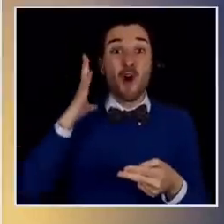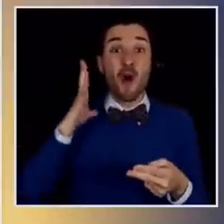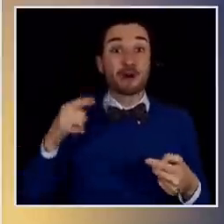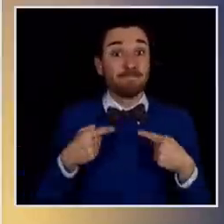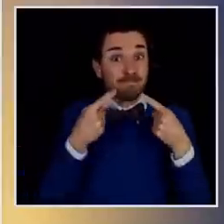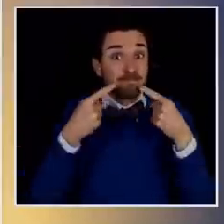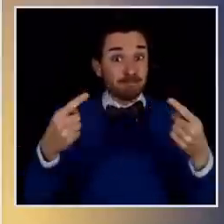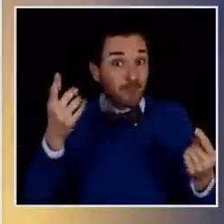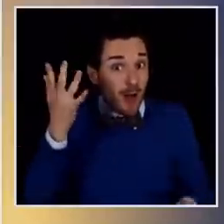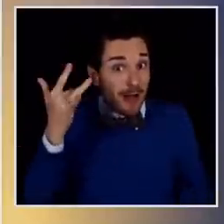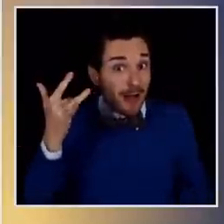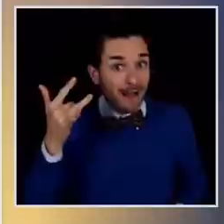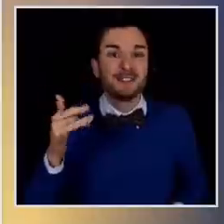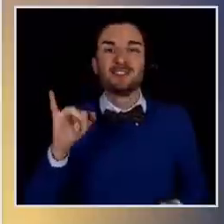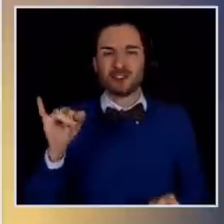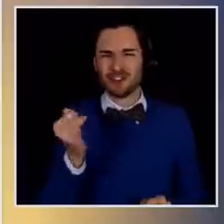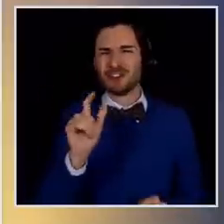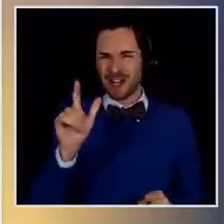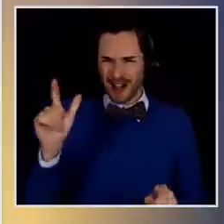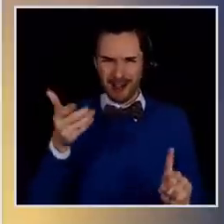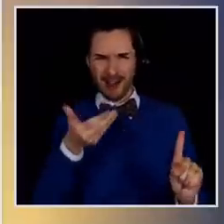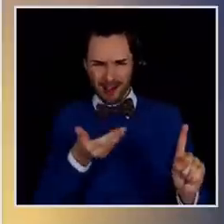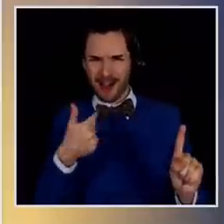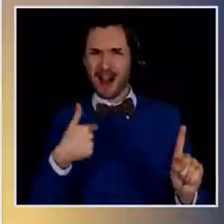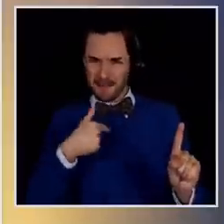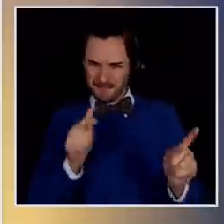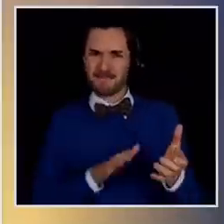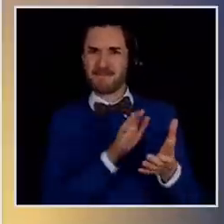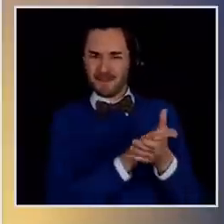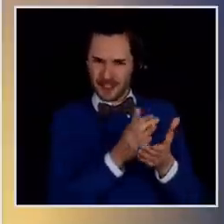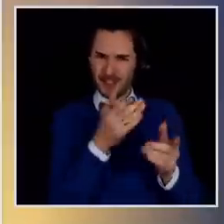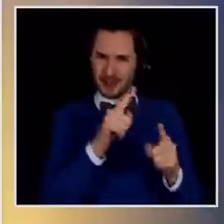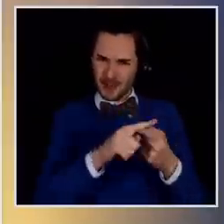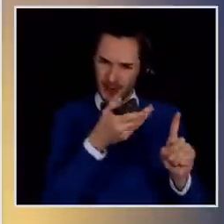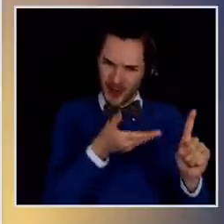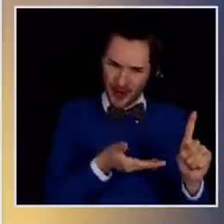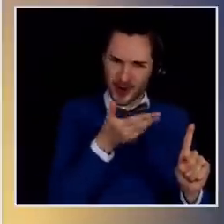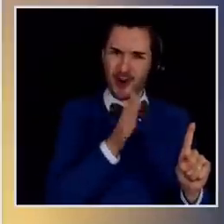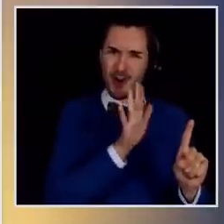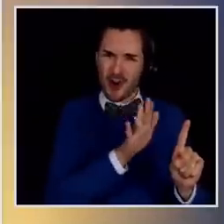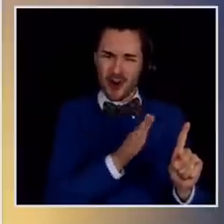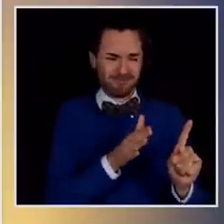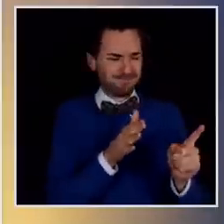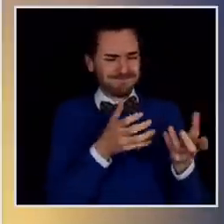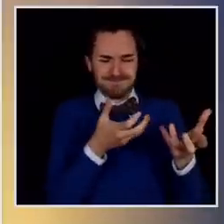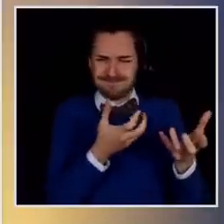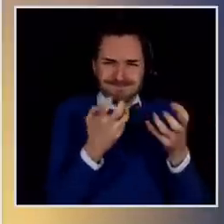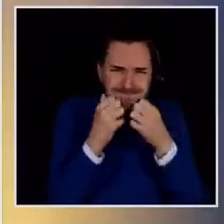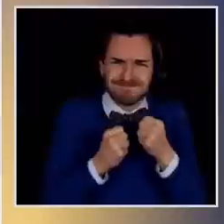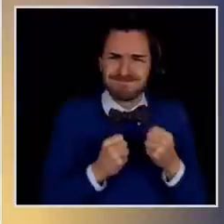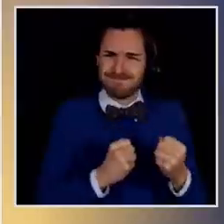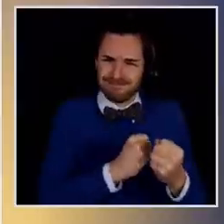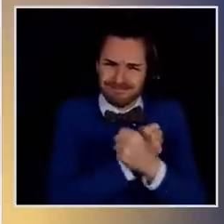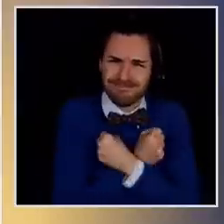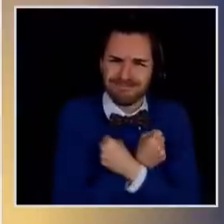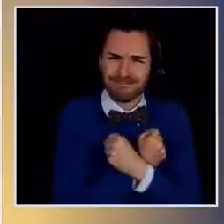And I would not be here without her love and tireless support of